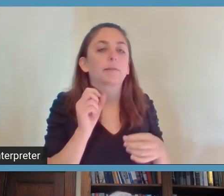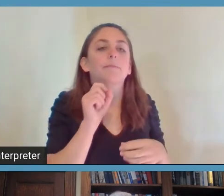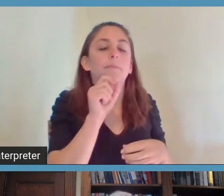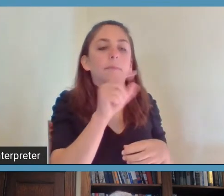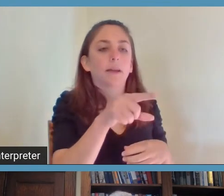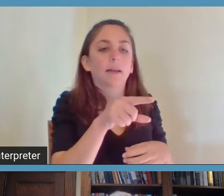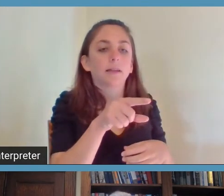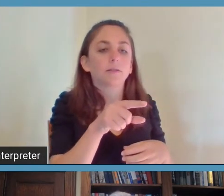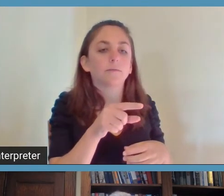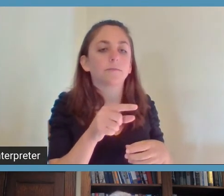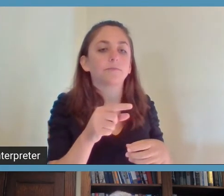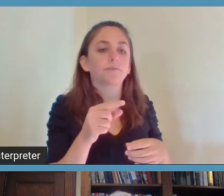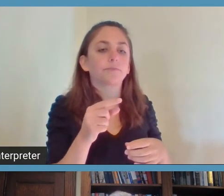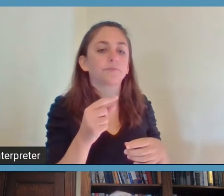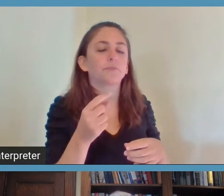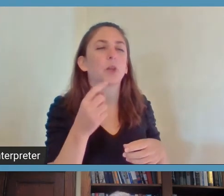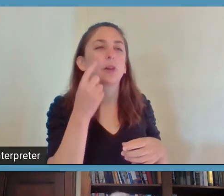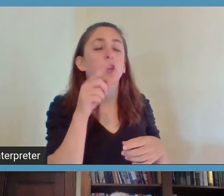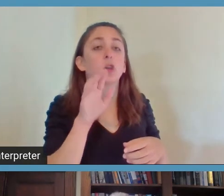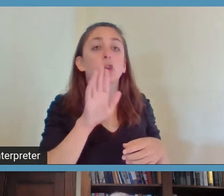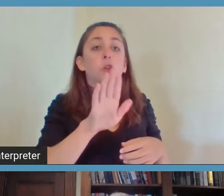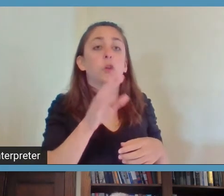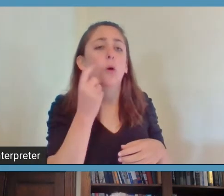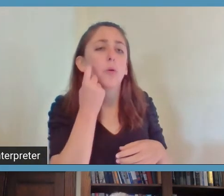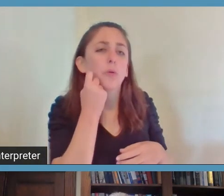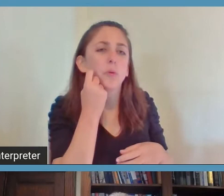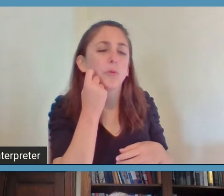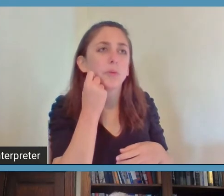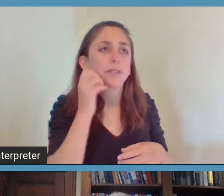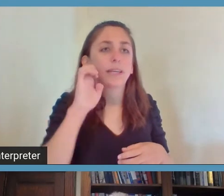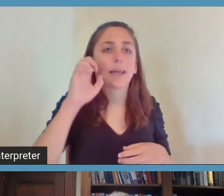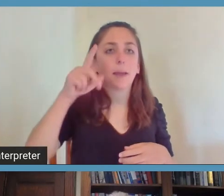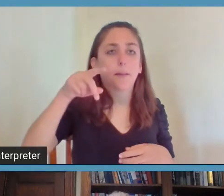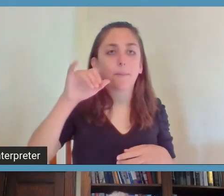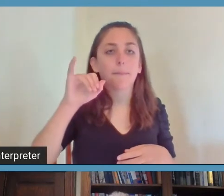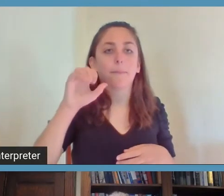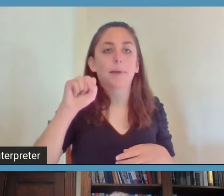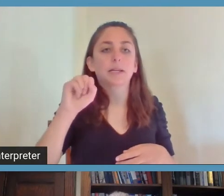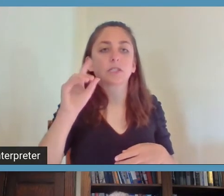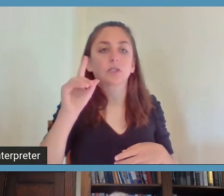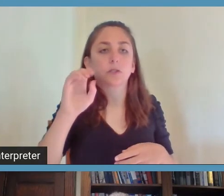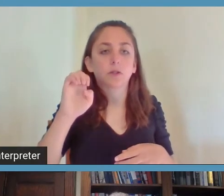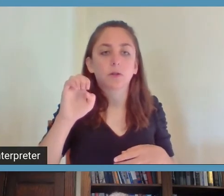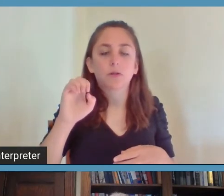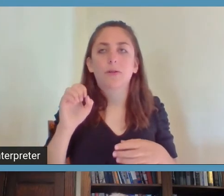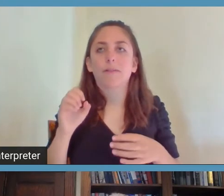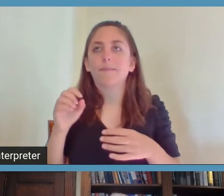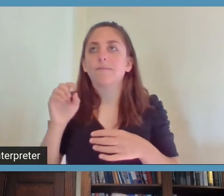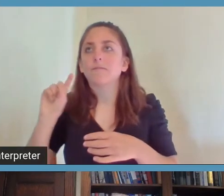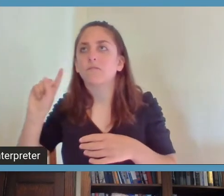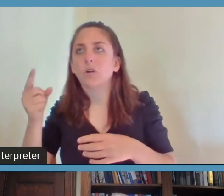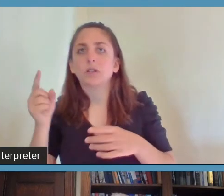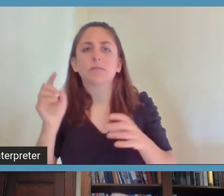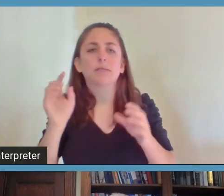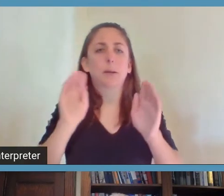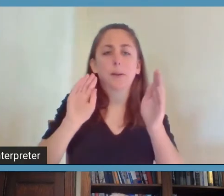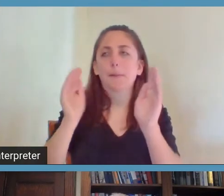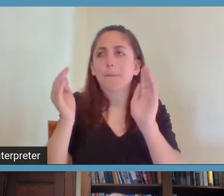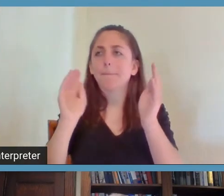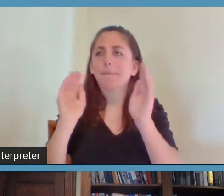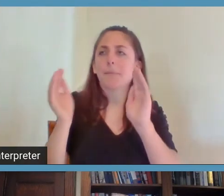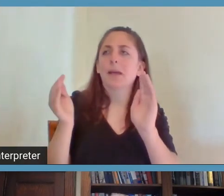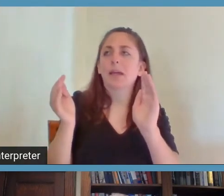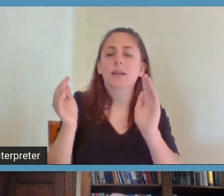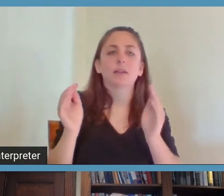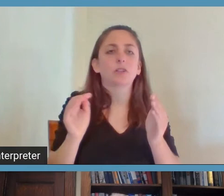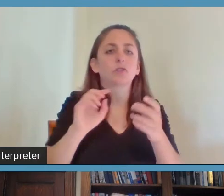your latest episode compare with your very first episode, both of you? How do they look? If you go